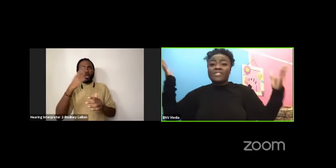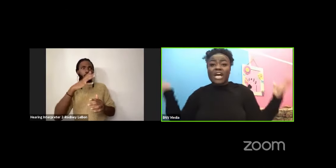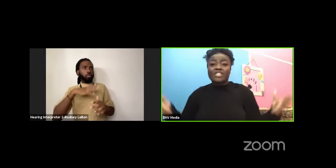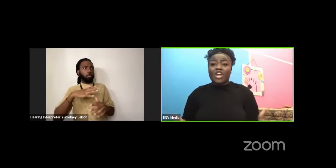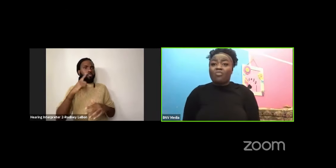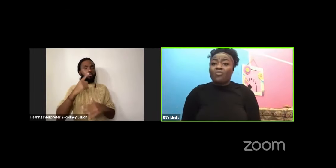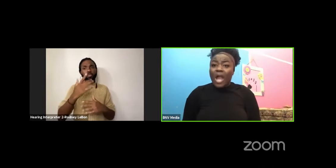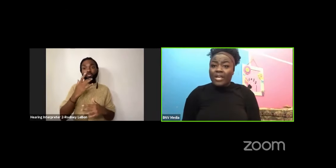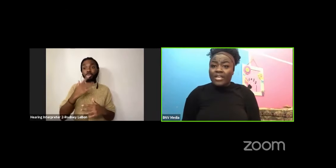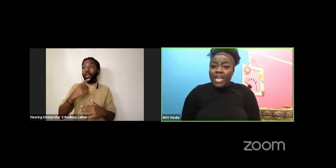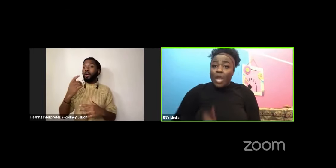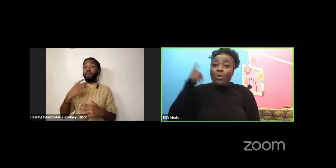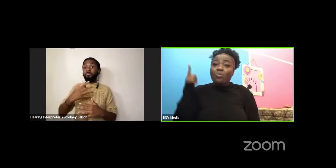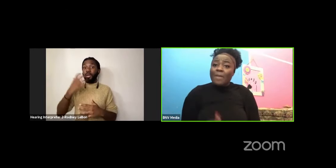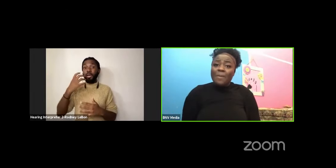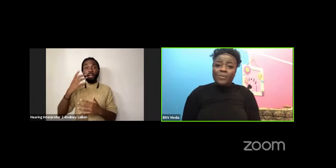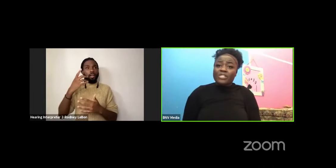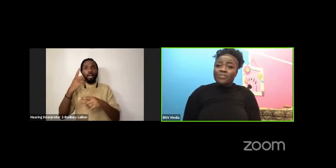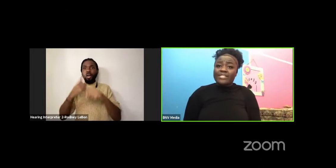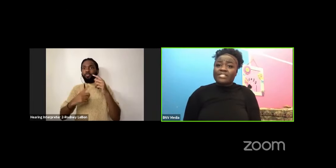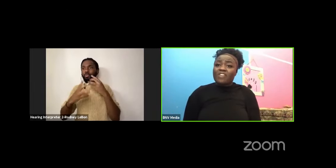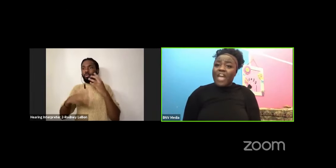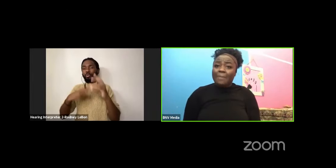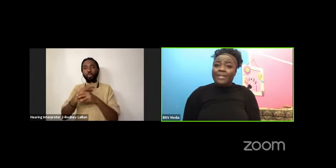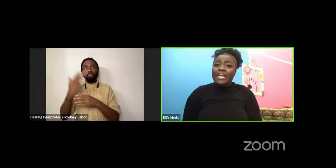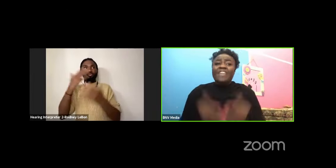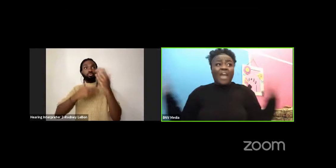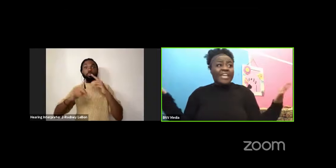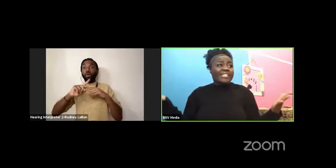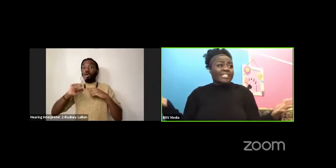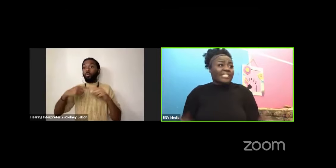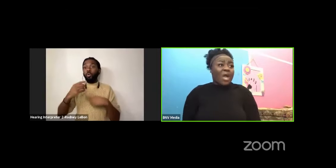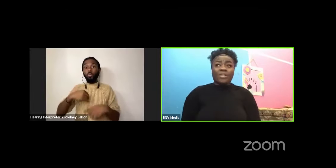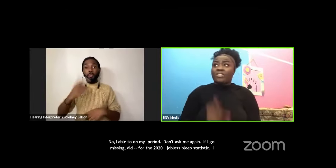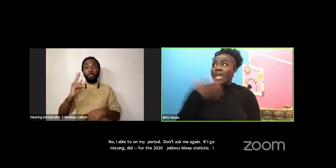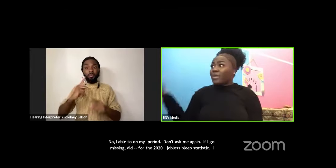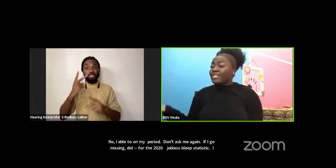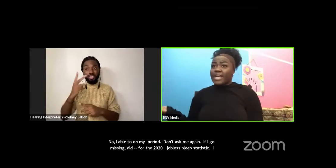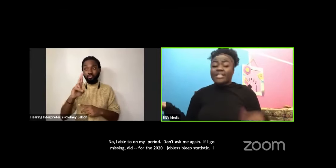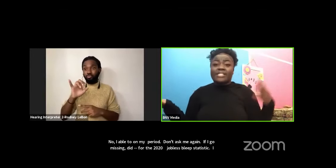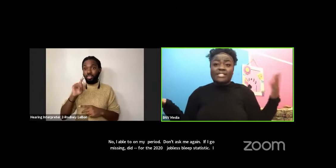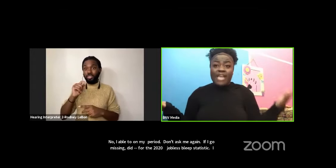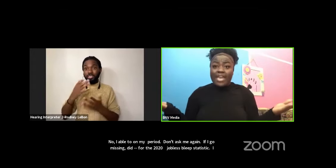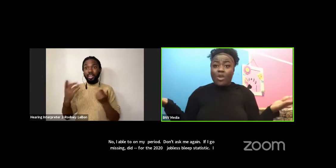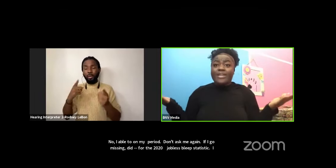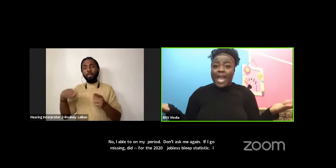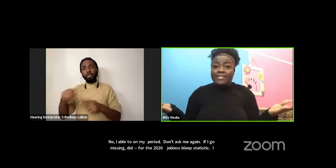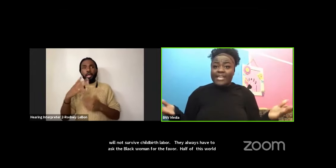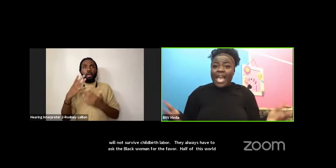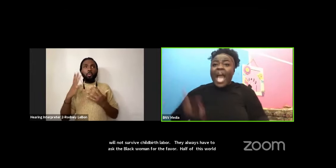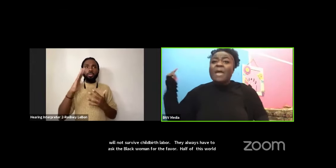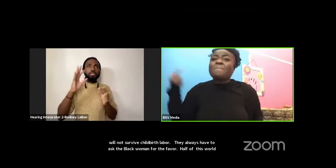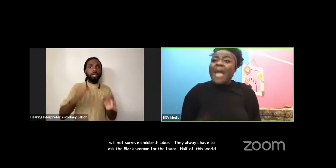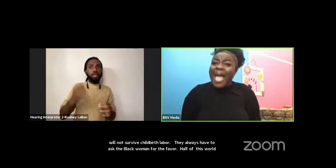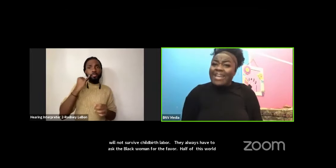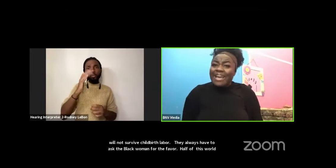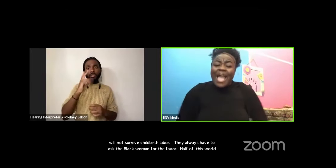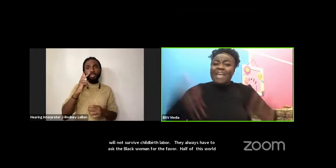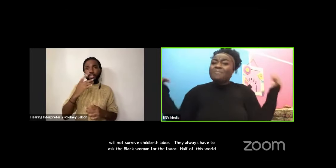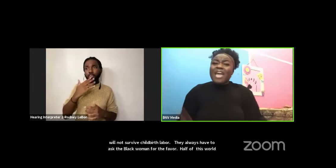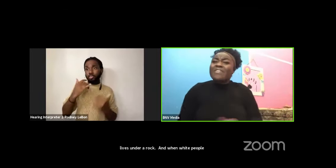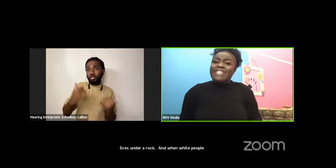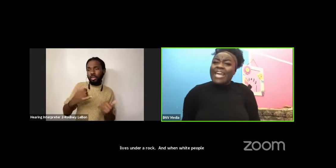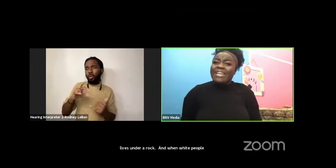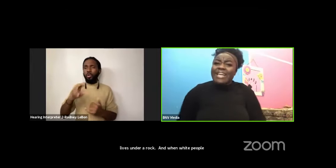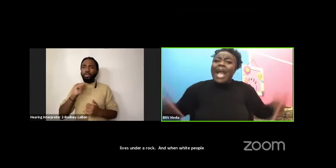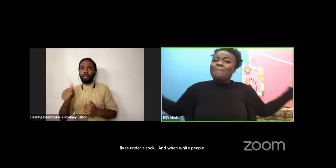world lives under a rock. And when white people see racist stuff happening, they get to decide whether they want to see color today or not. I am mad.